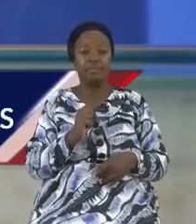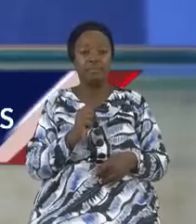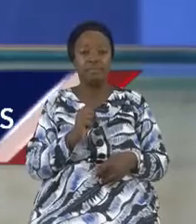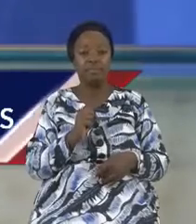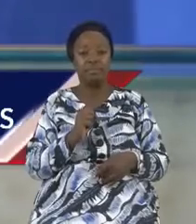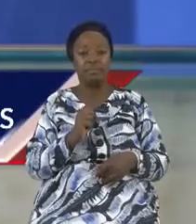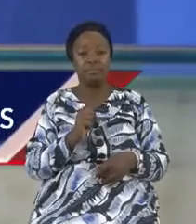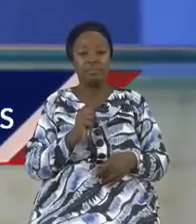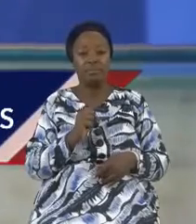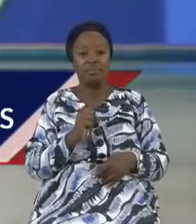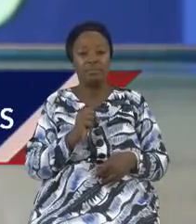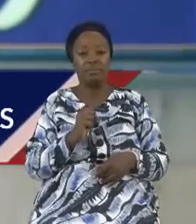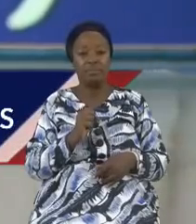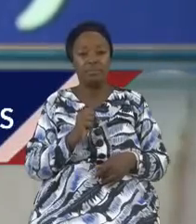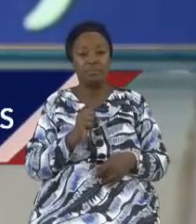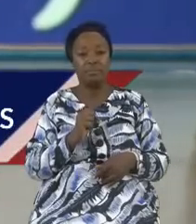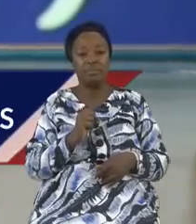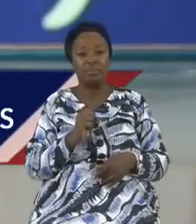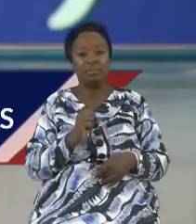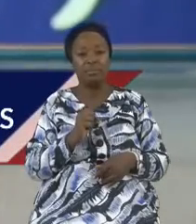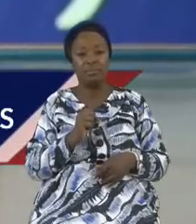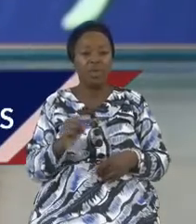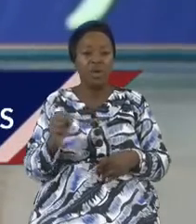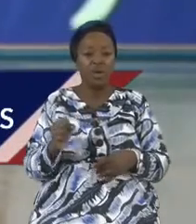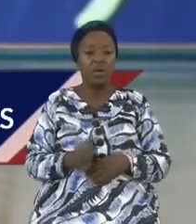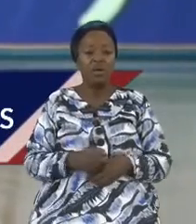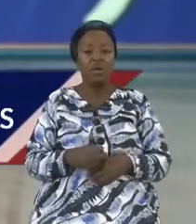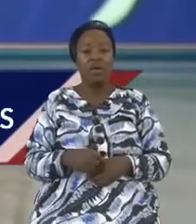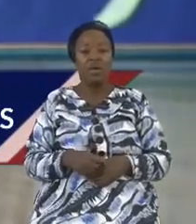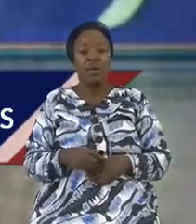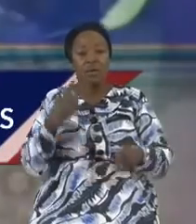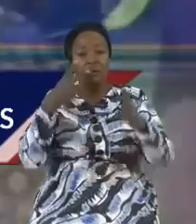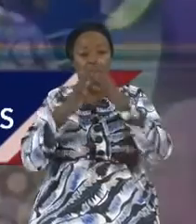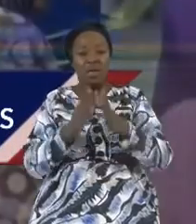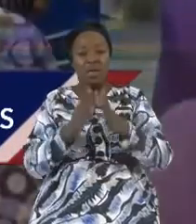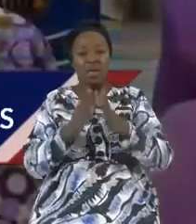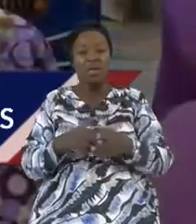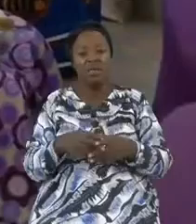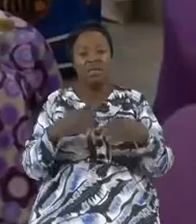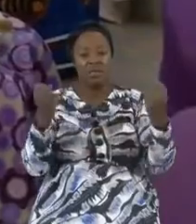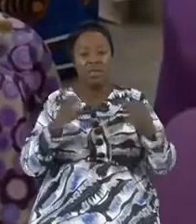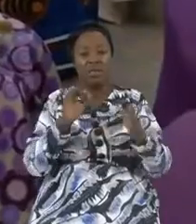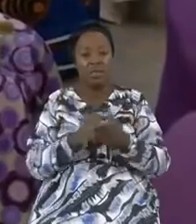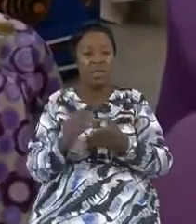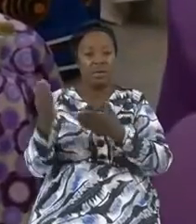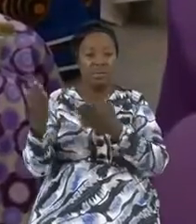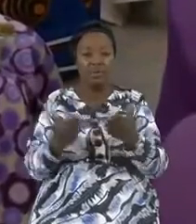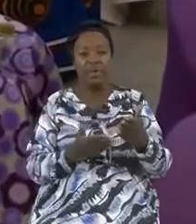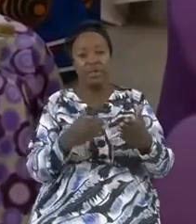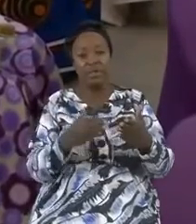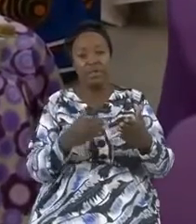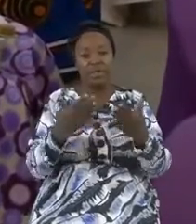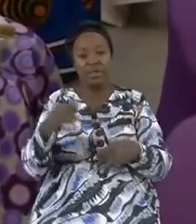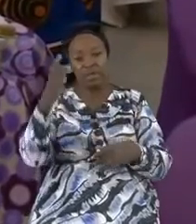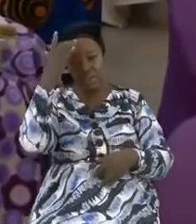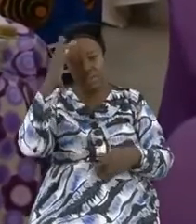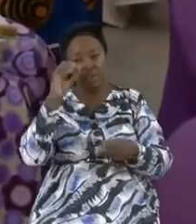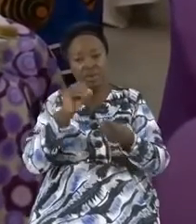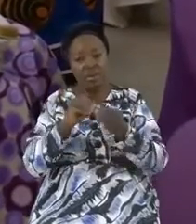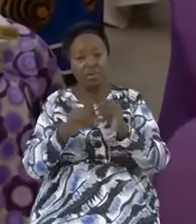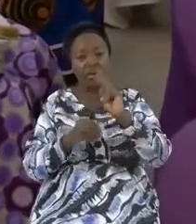Princely sins that cause deadly sicknesses. Number two, personal